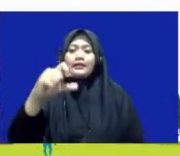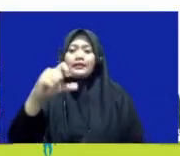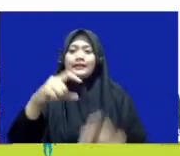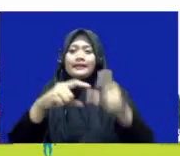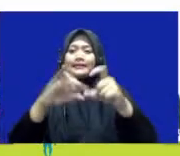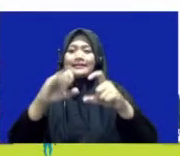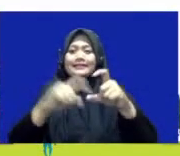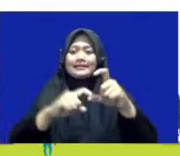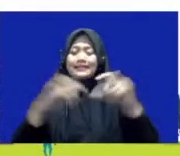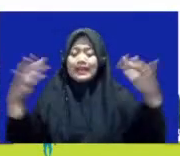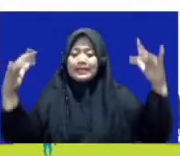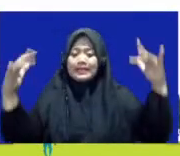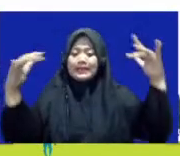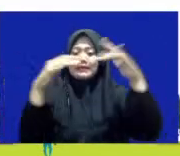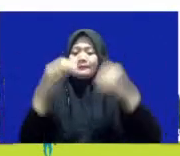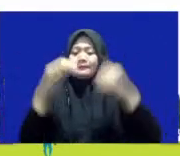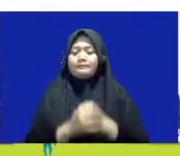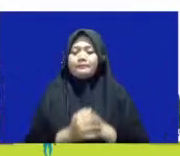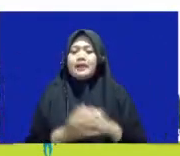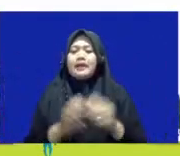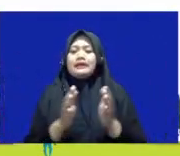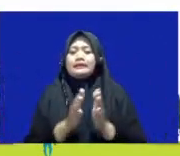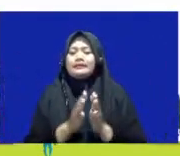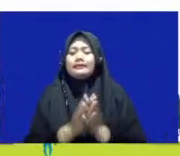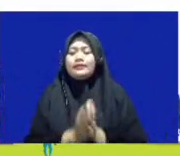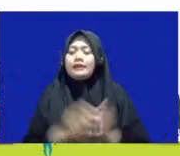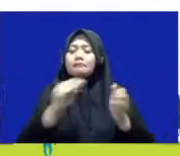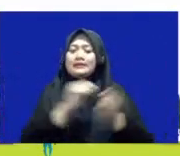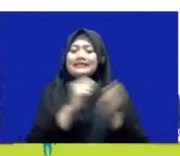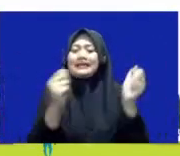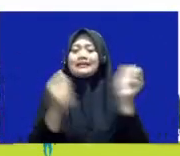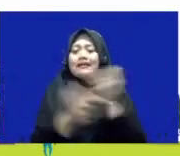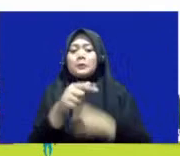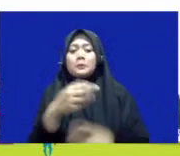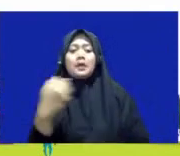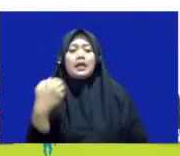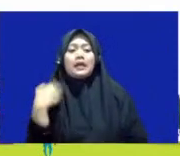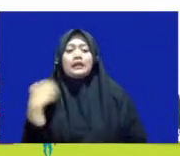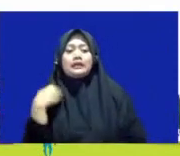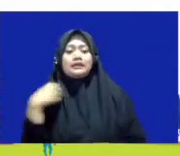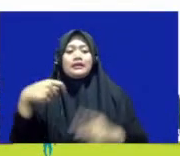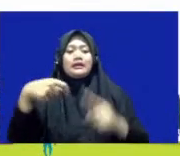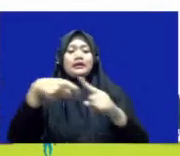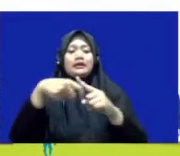loss of lives and livelihoods, the destruction of houses,